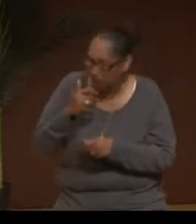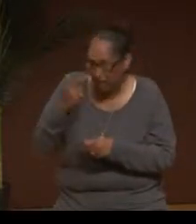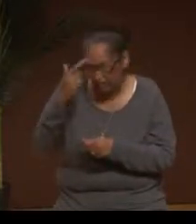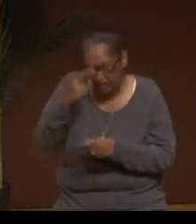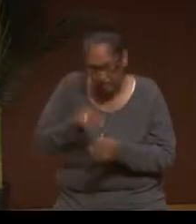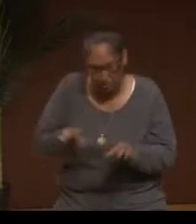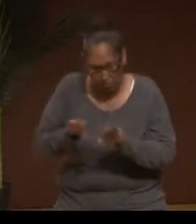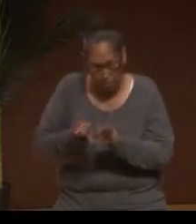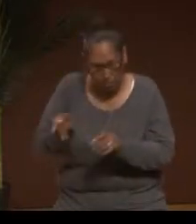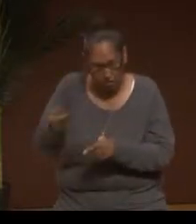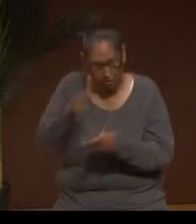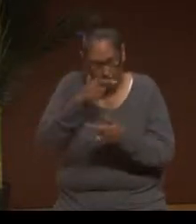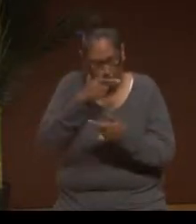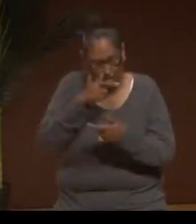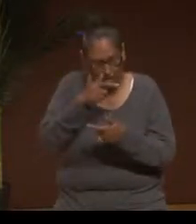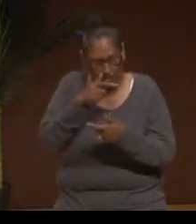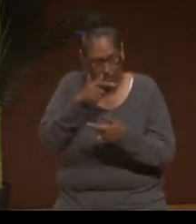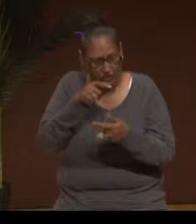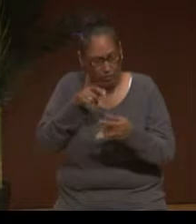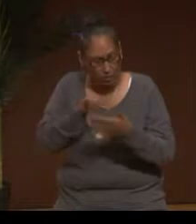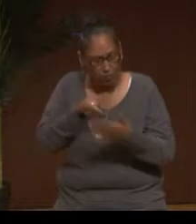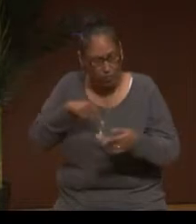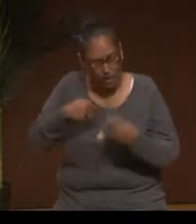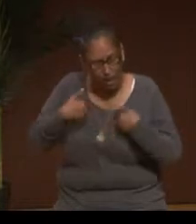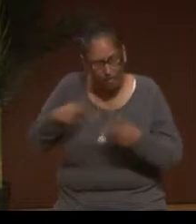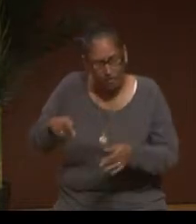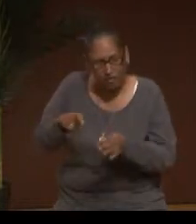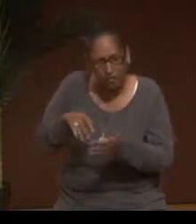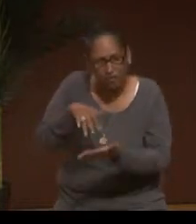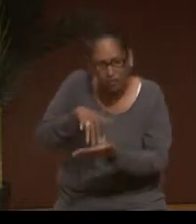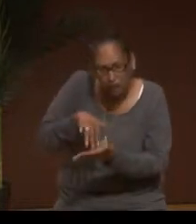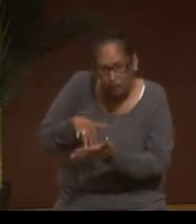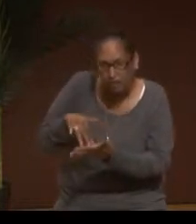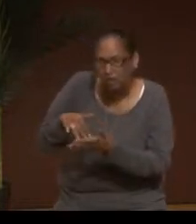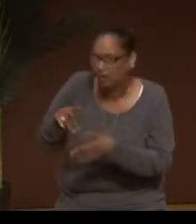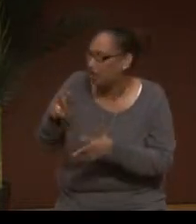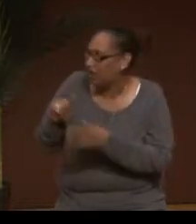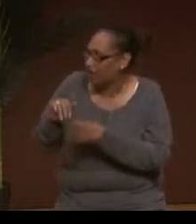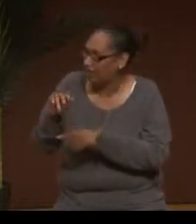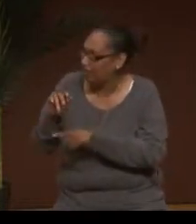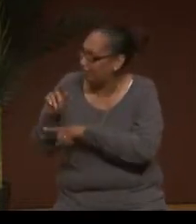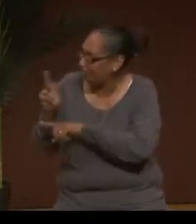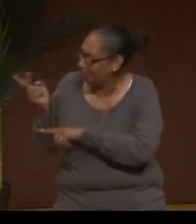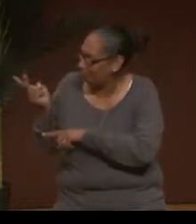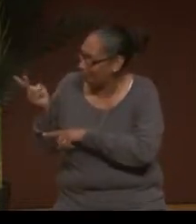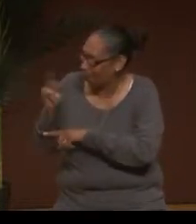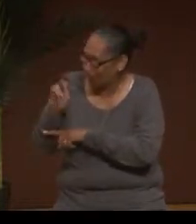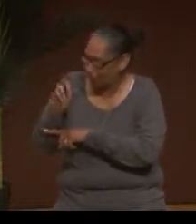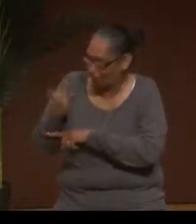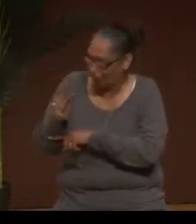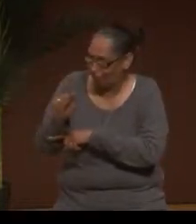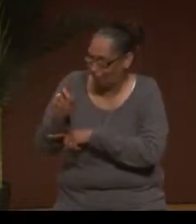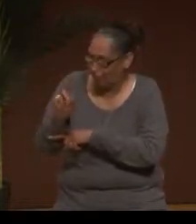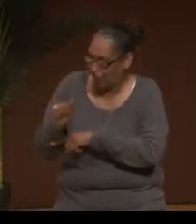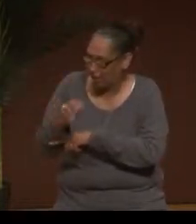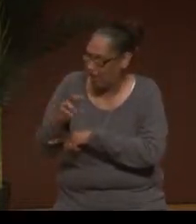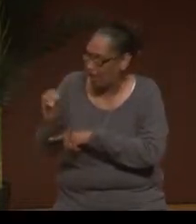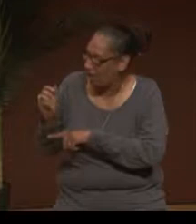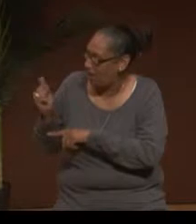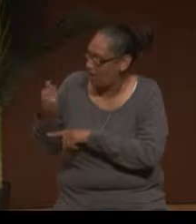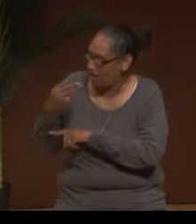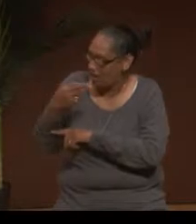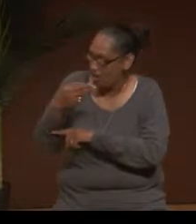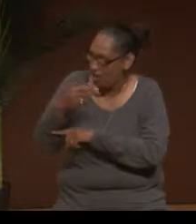kinds of broader population genetic studies like those that Jada and Hannes have just told us about. Using genetic data in these